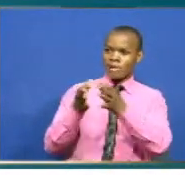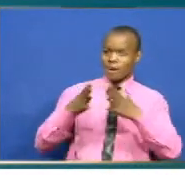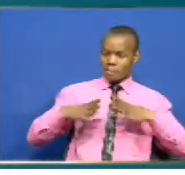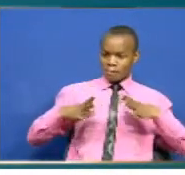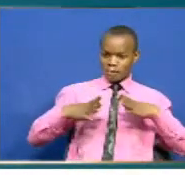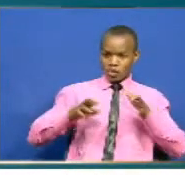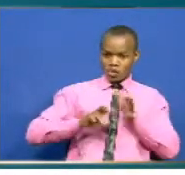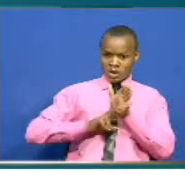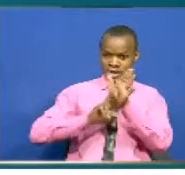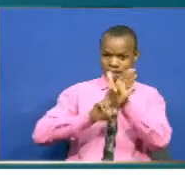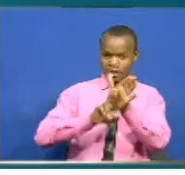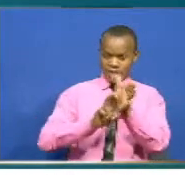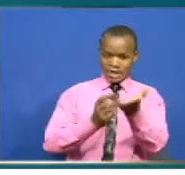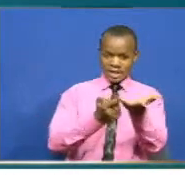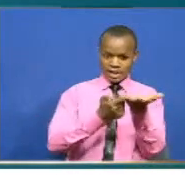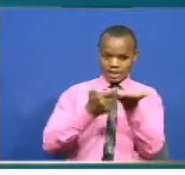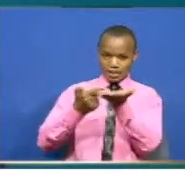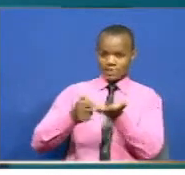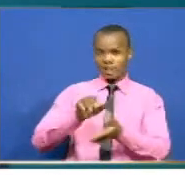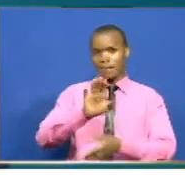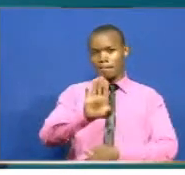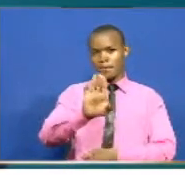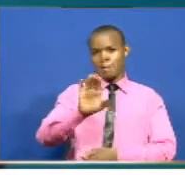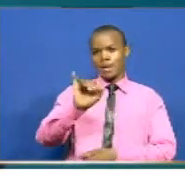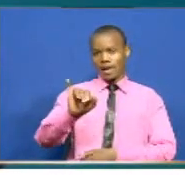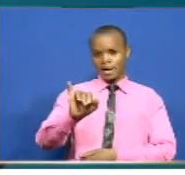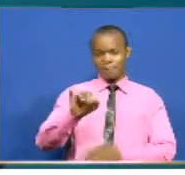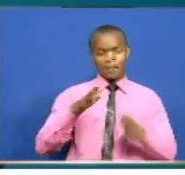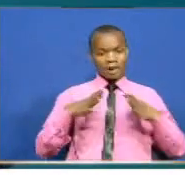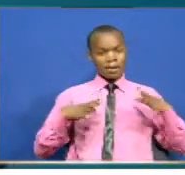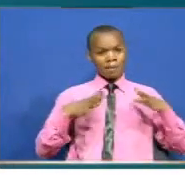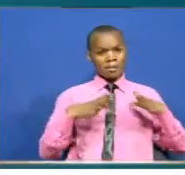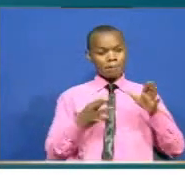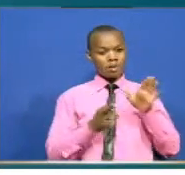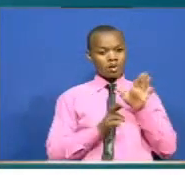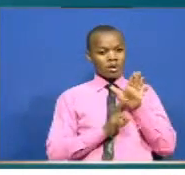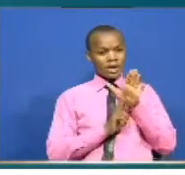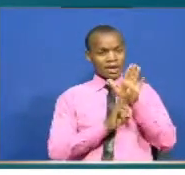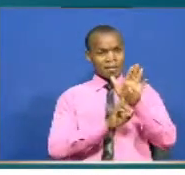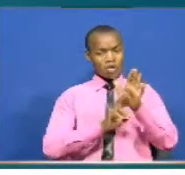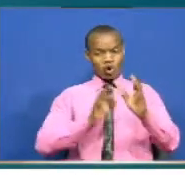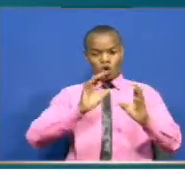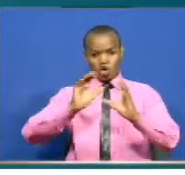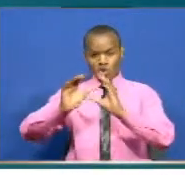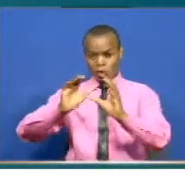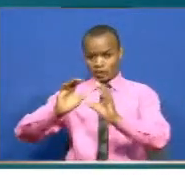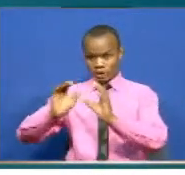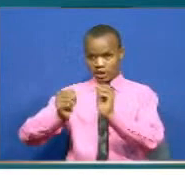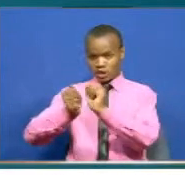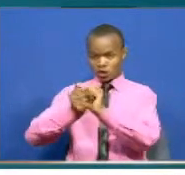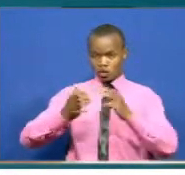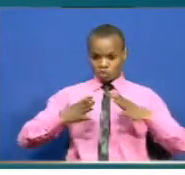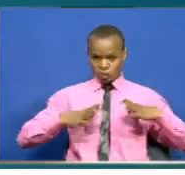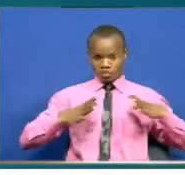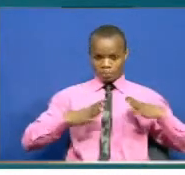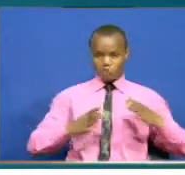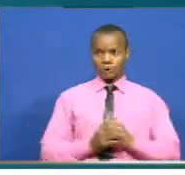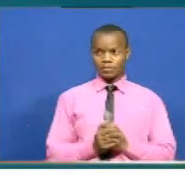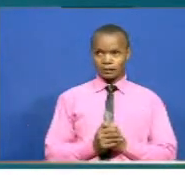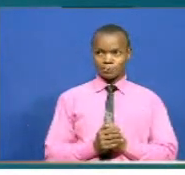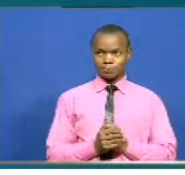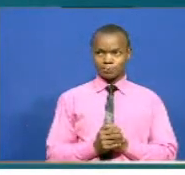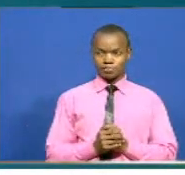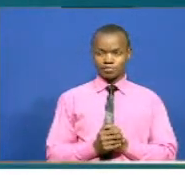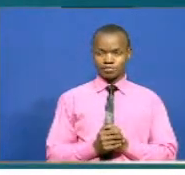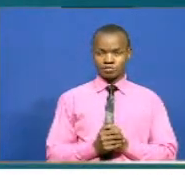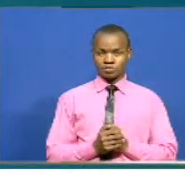discuss BBI, let the people's representative communicate to the people, let the